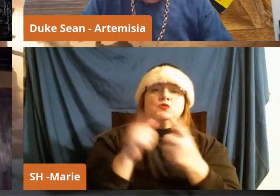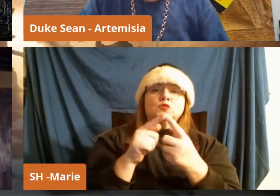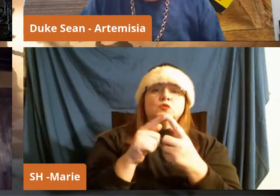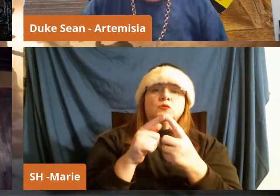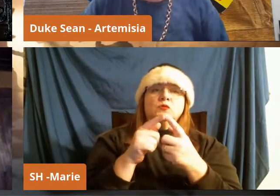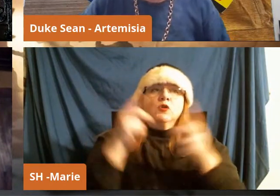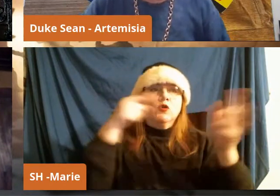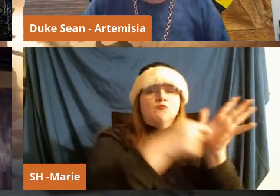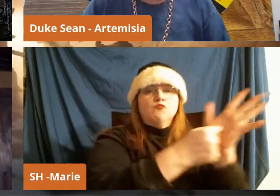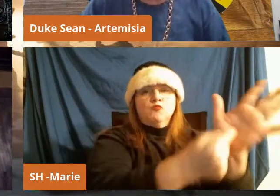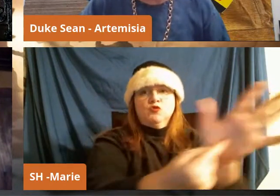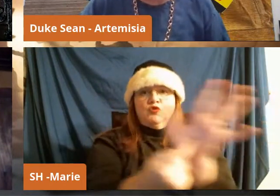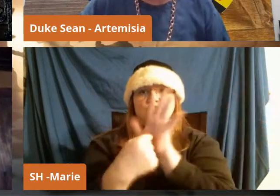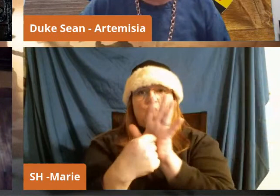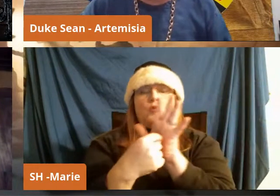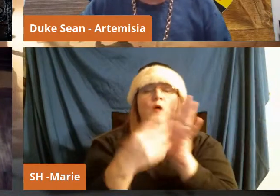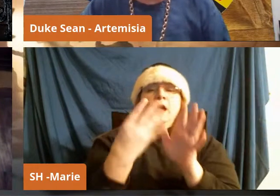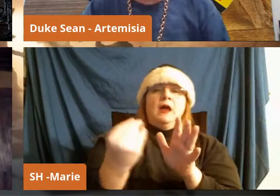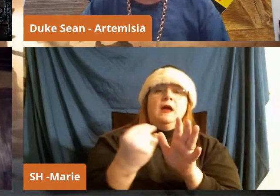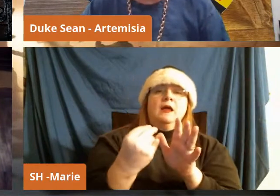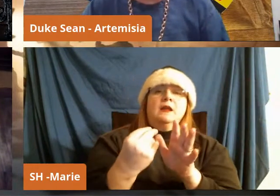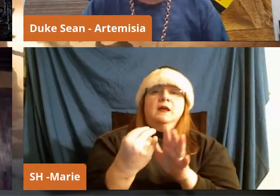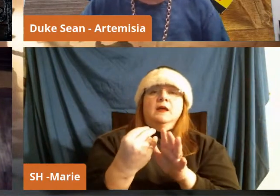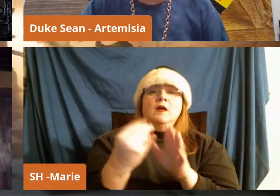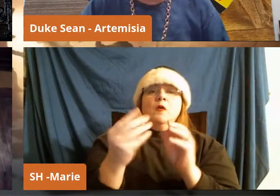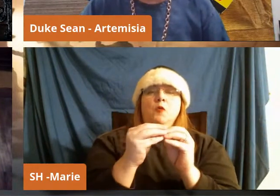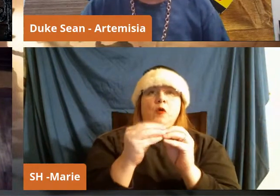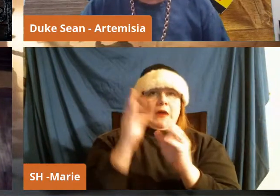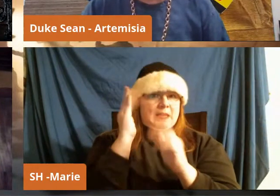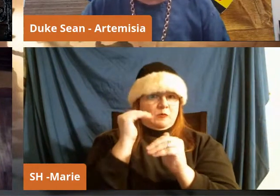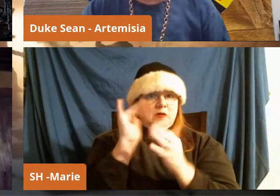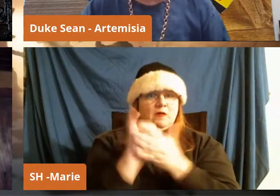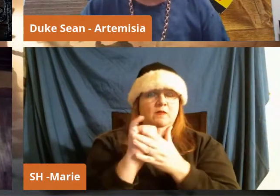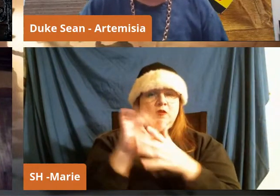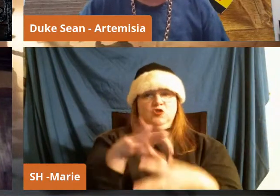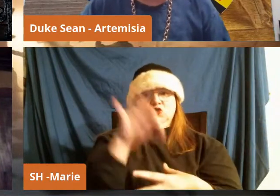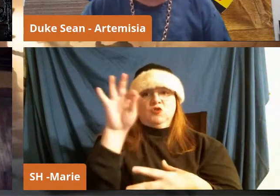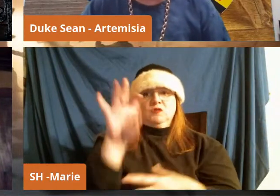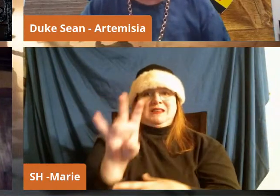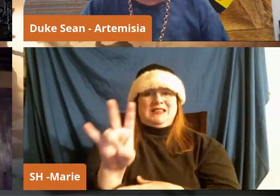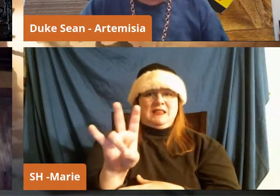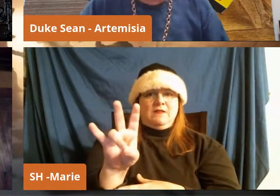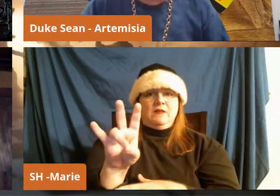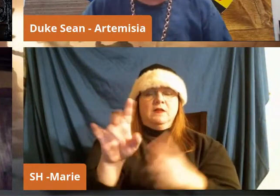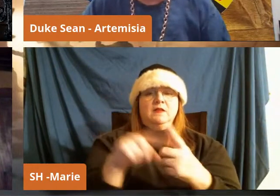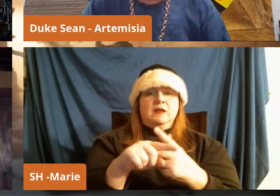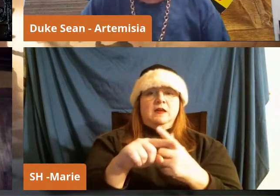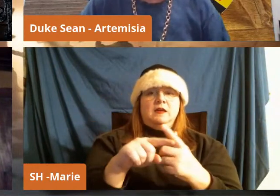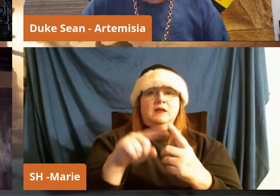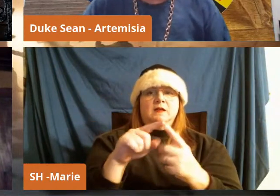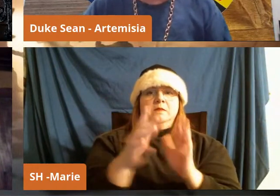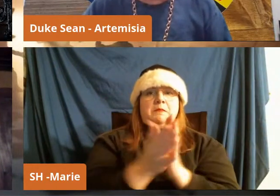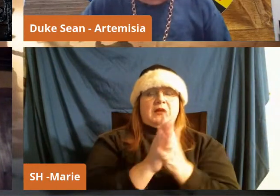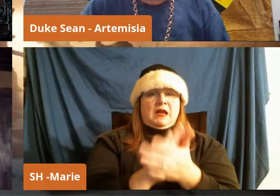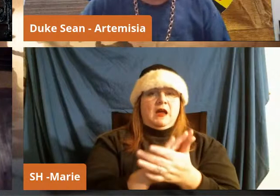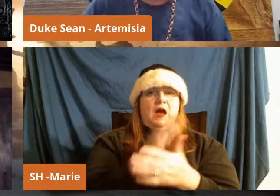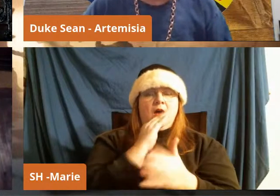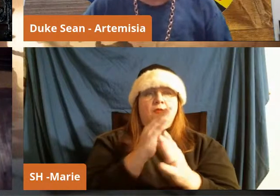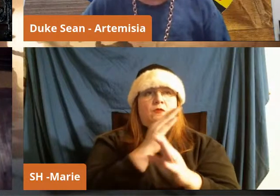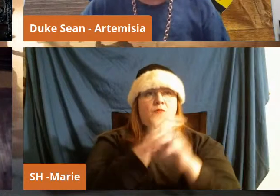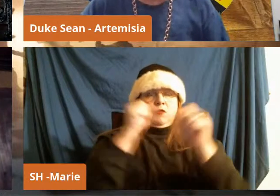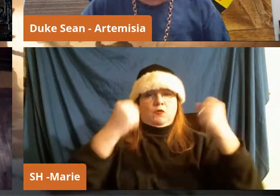highlight. And there is more expected of our Chosen Seven than just simply being on the guard